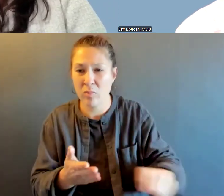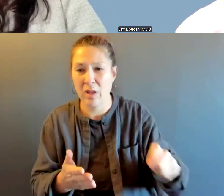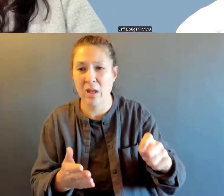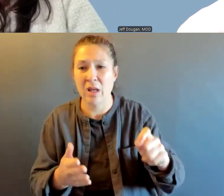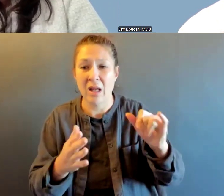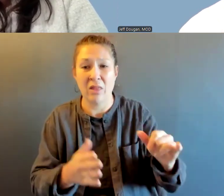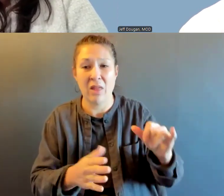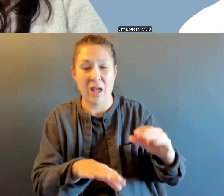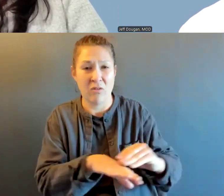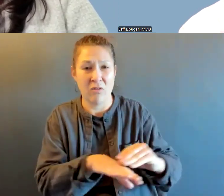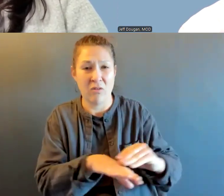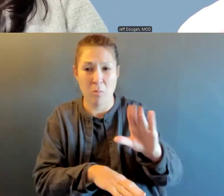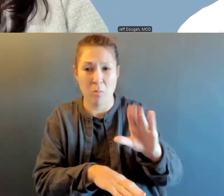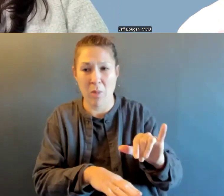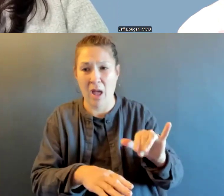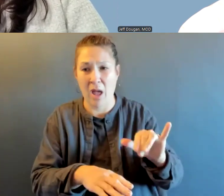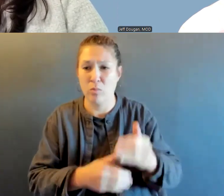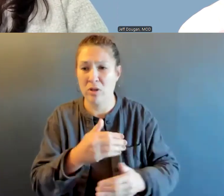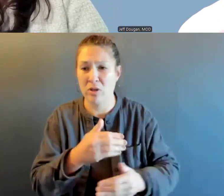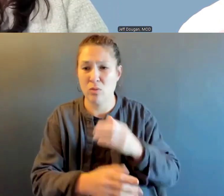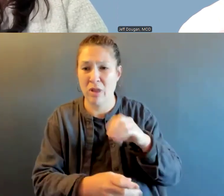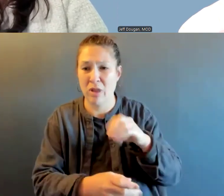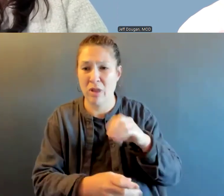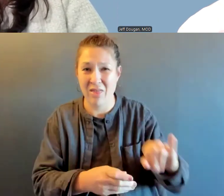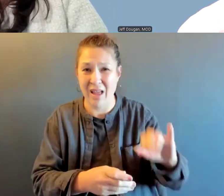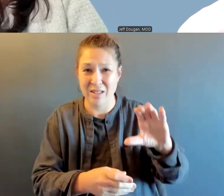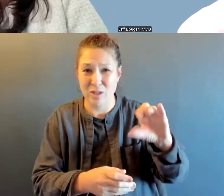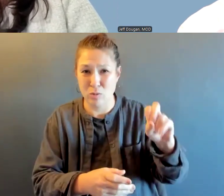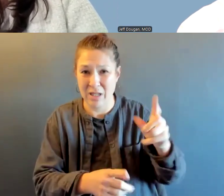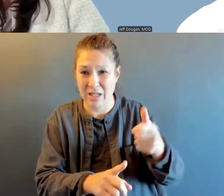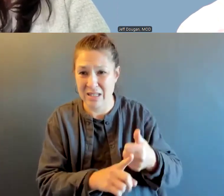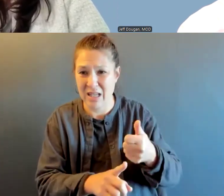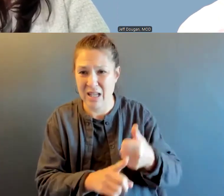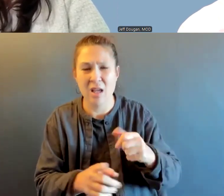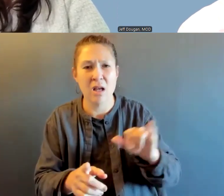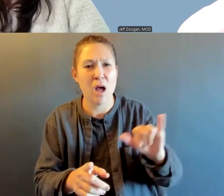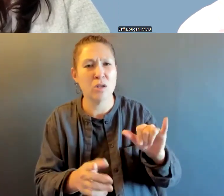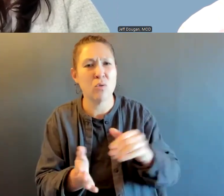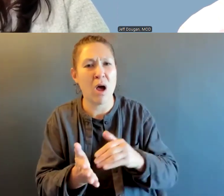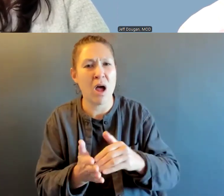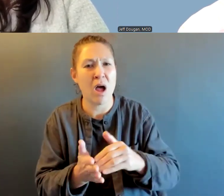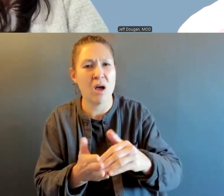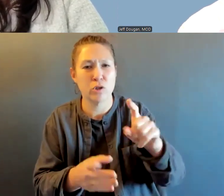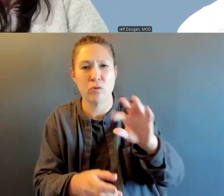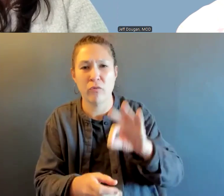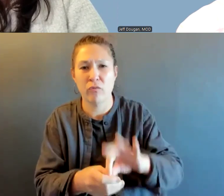the individual COD? And how often should voting of positions occur?